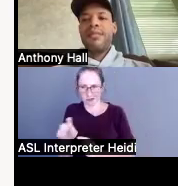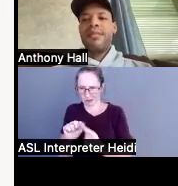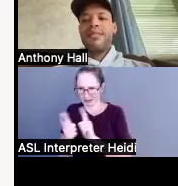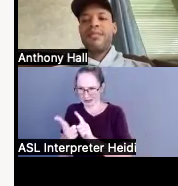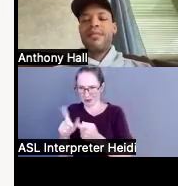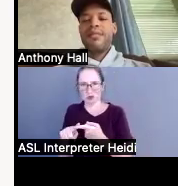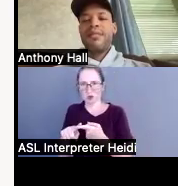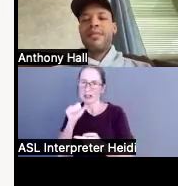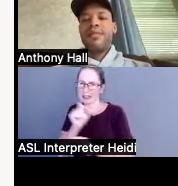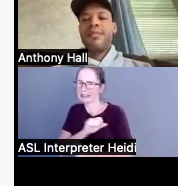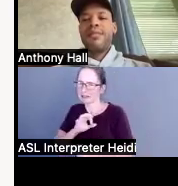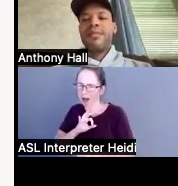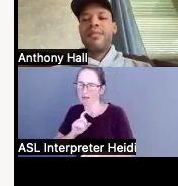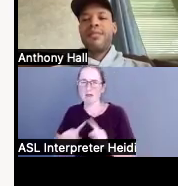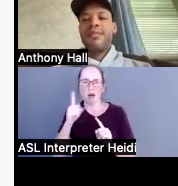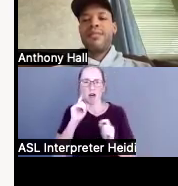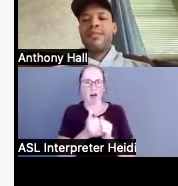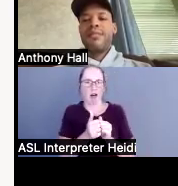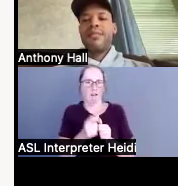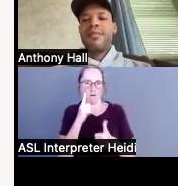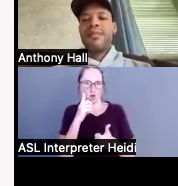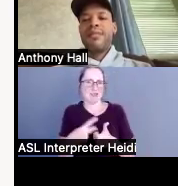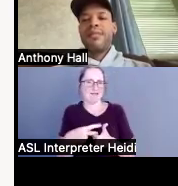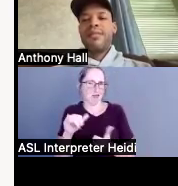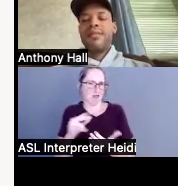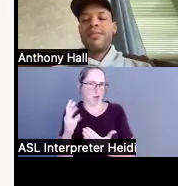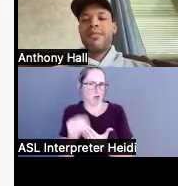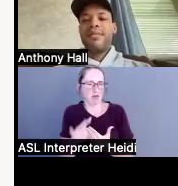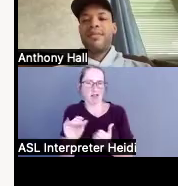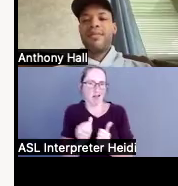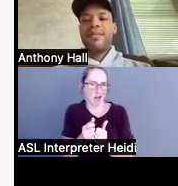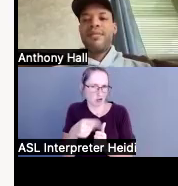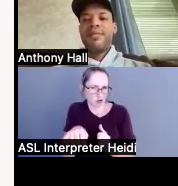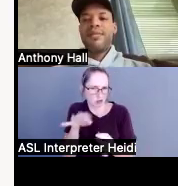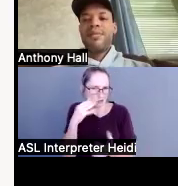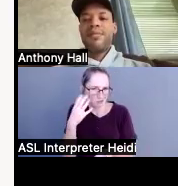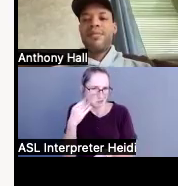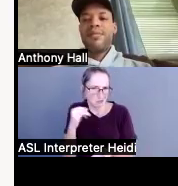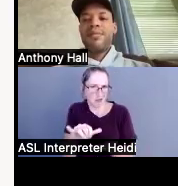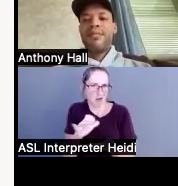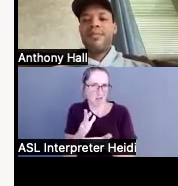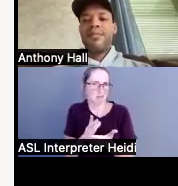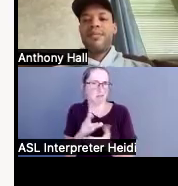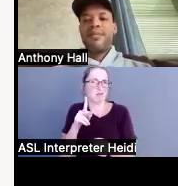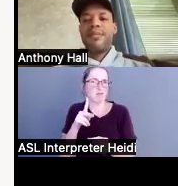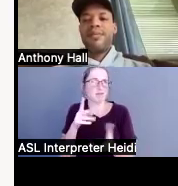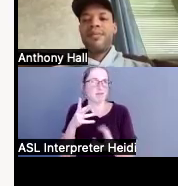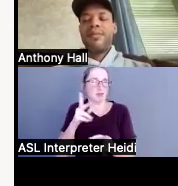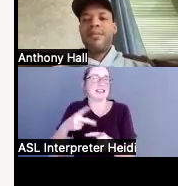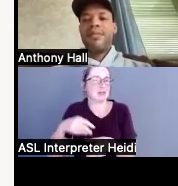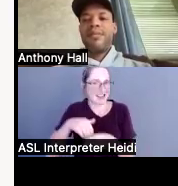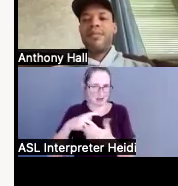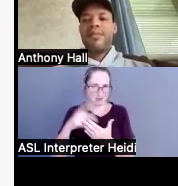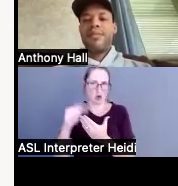not to staff, but to the participants of the program? And how did you experience the participants in the